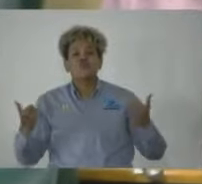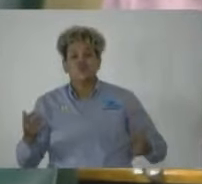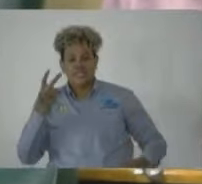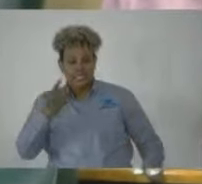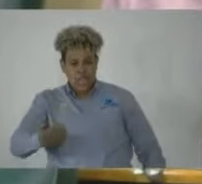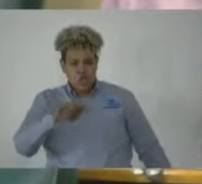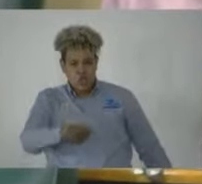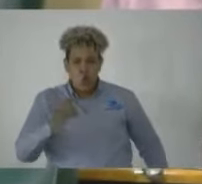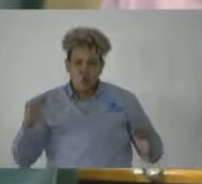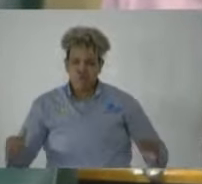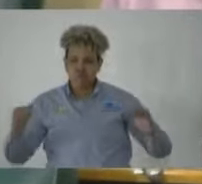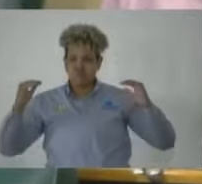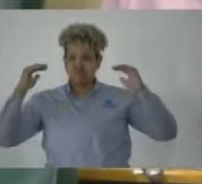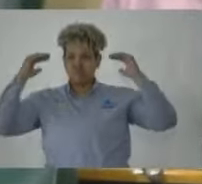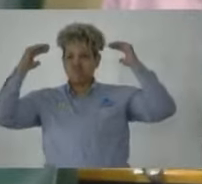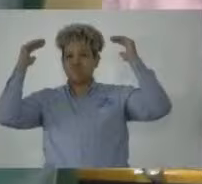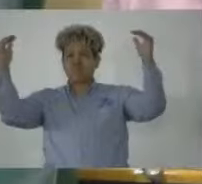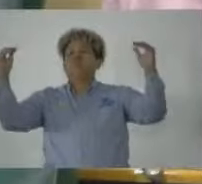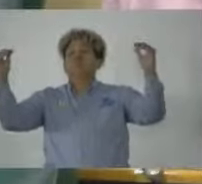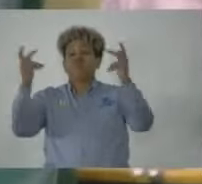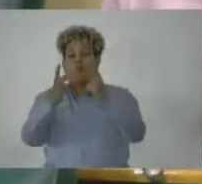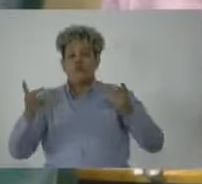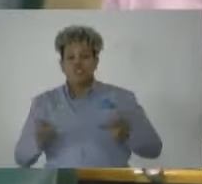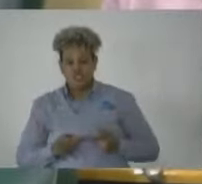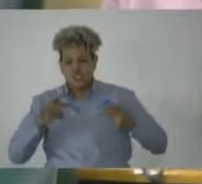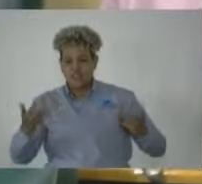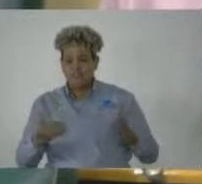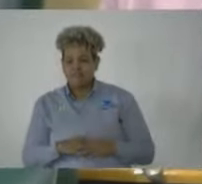you in your elevated position."